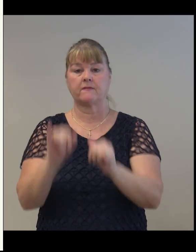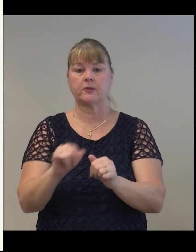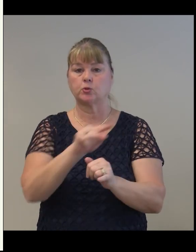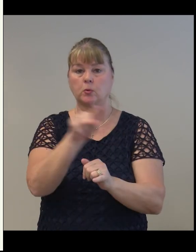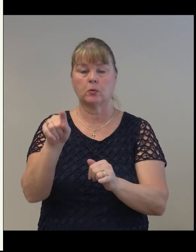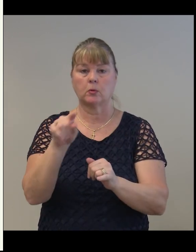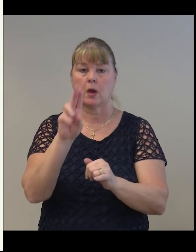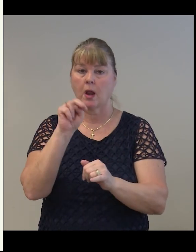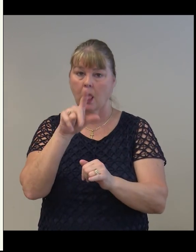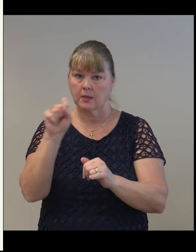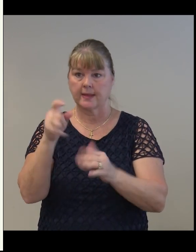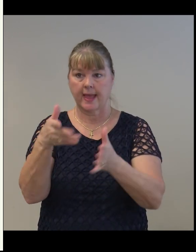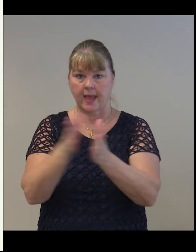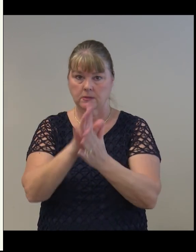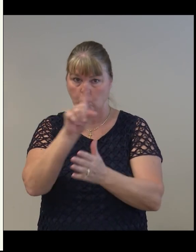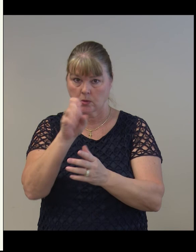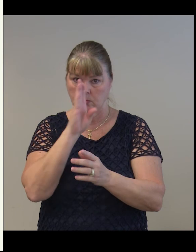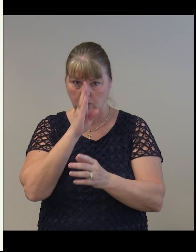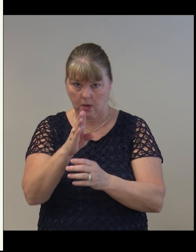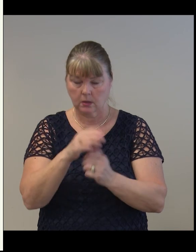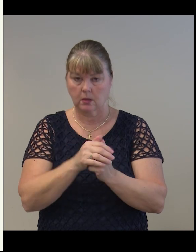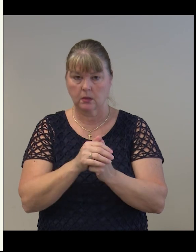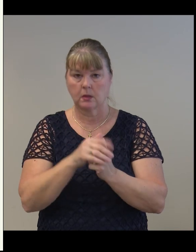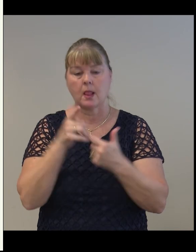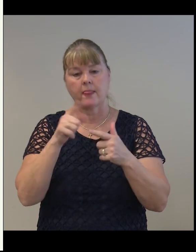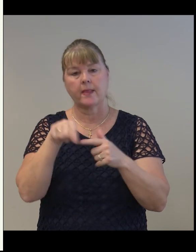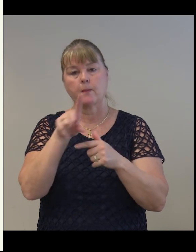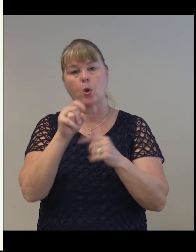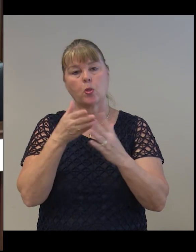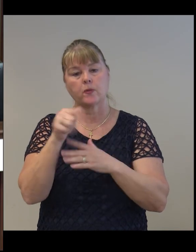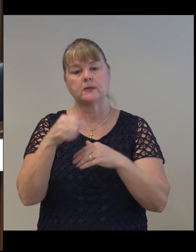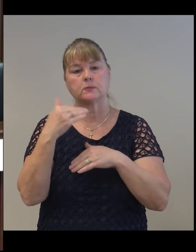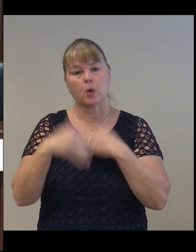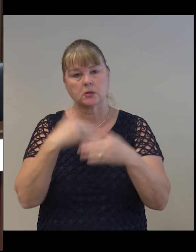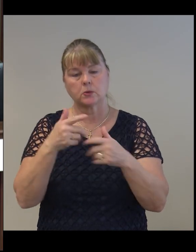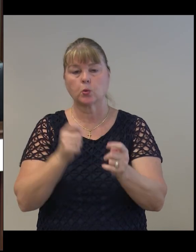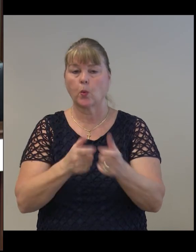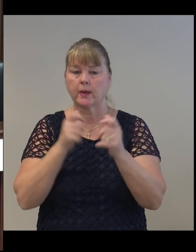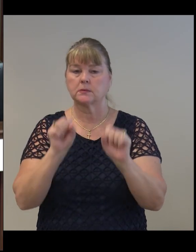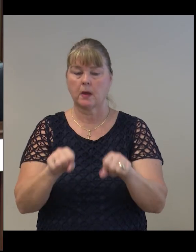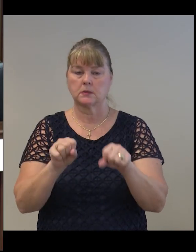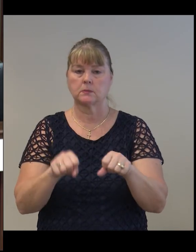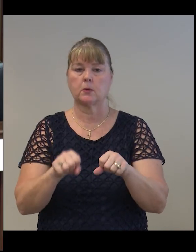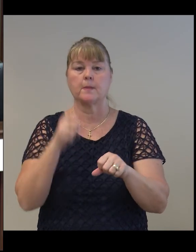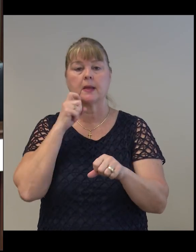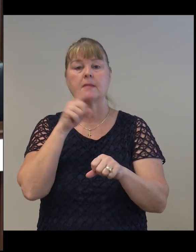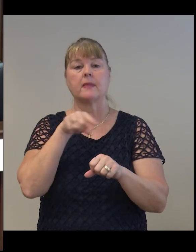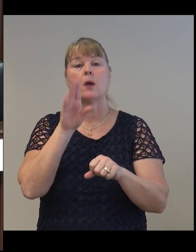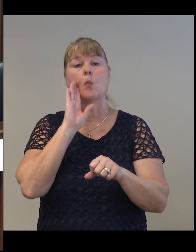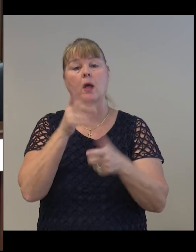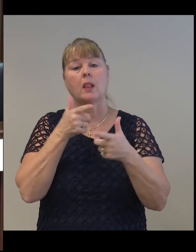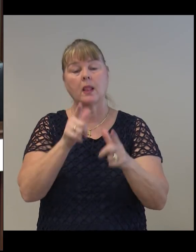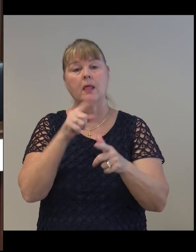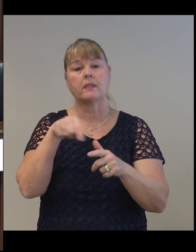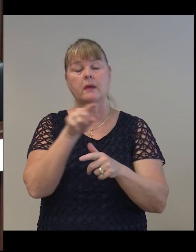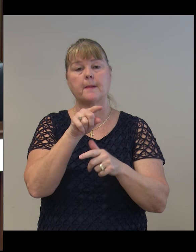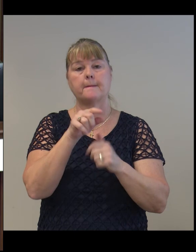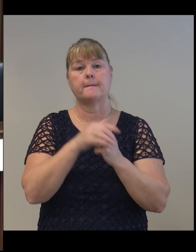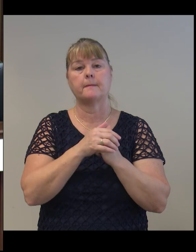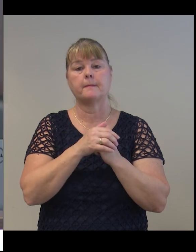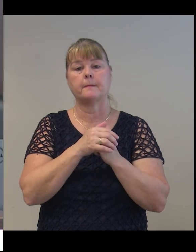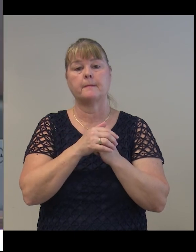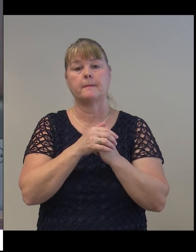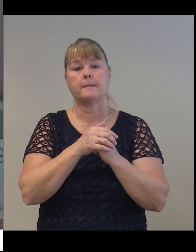these individuals unless they ask you a question directly. Let them get through this process as quickly as possible, because that will allow